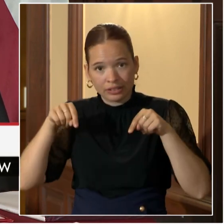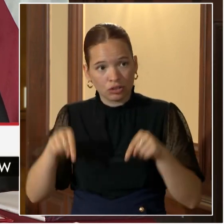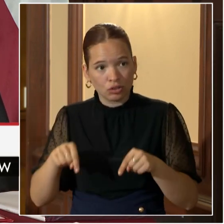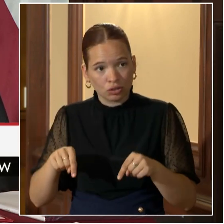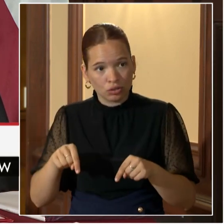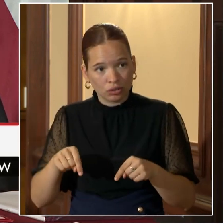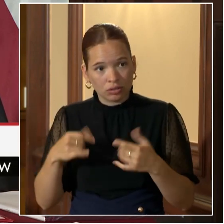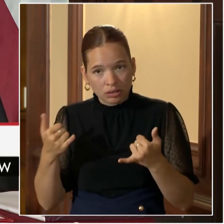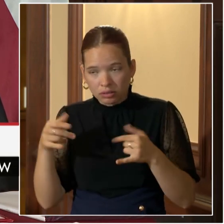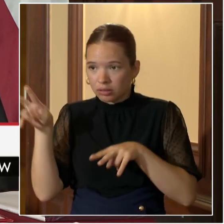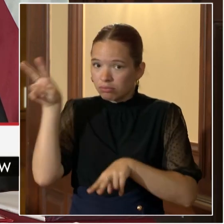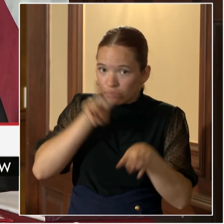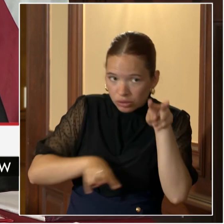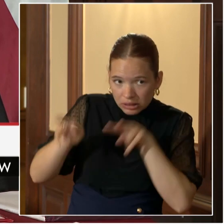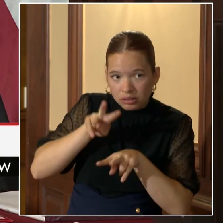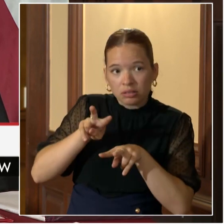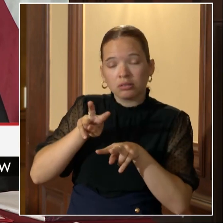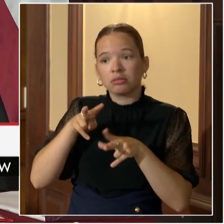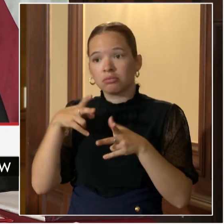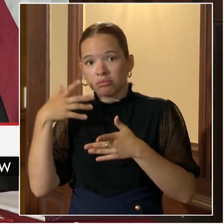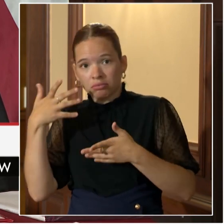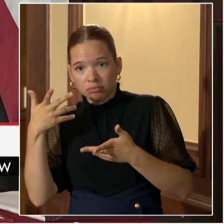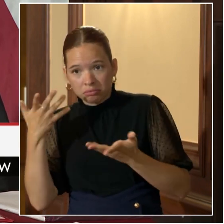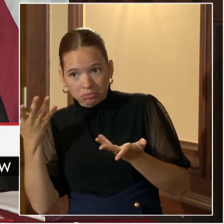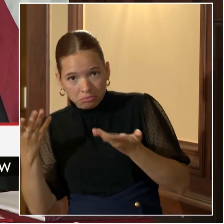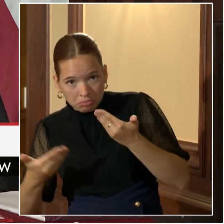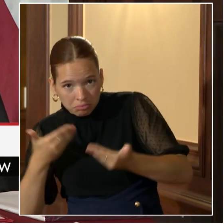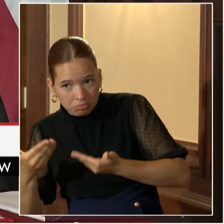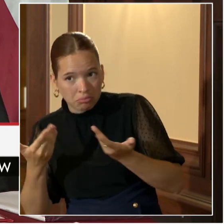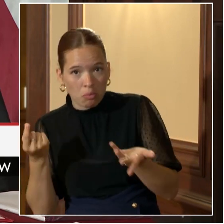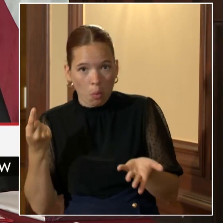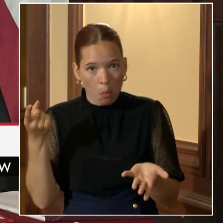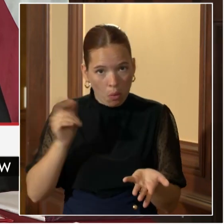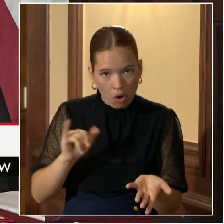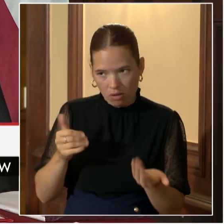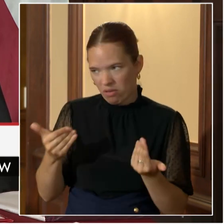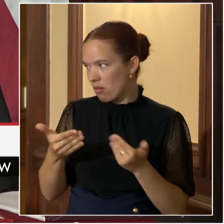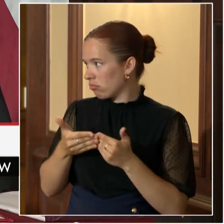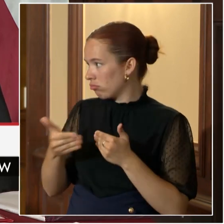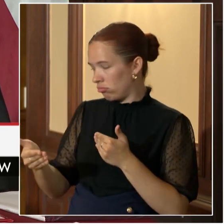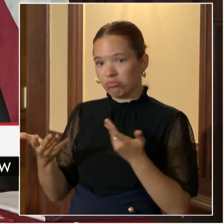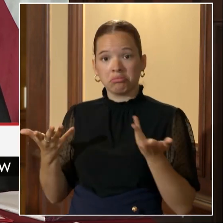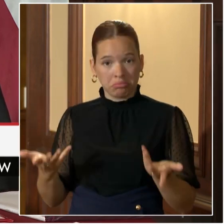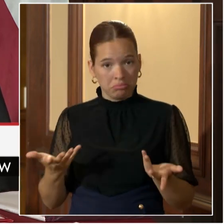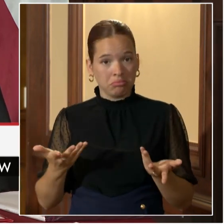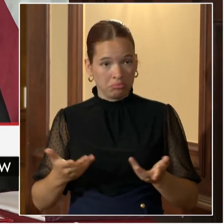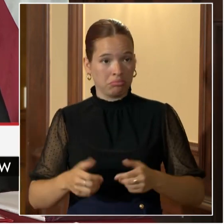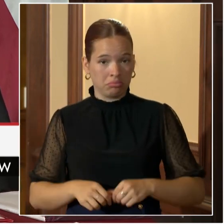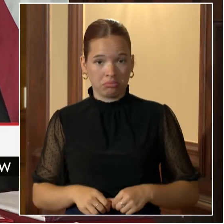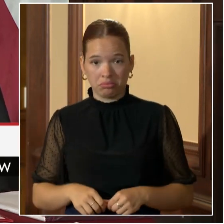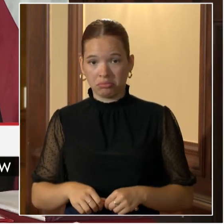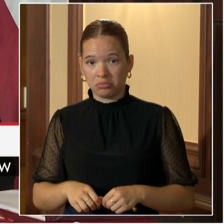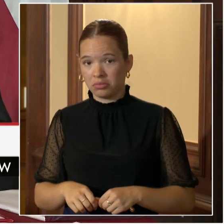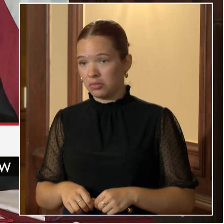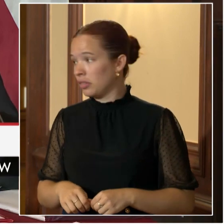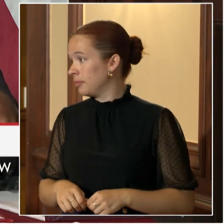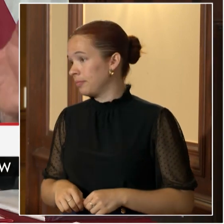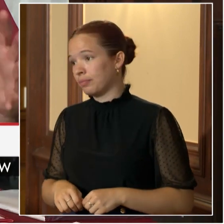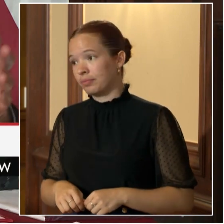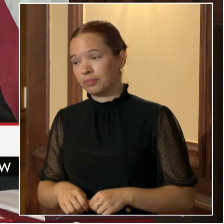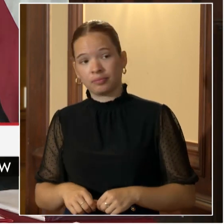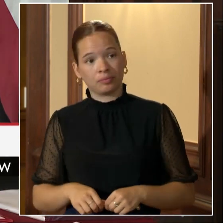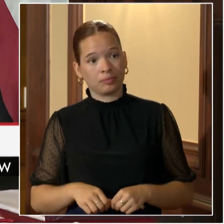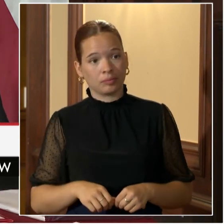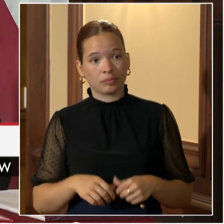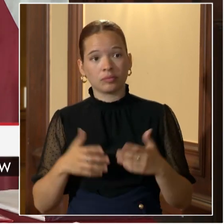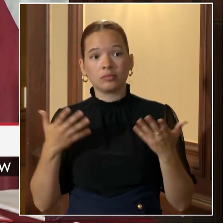with regard to advancing statehood, as opposed to just what is often called the shadow delegation, just